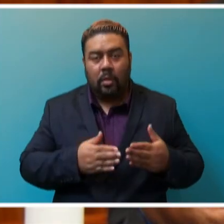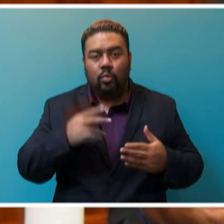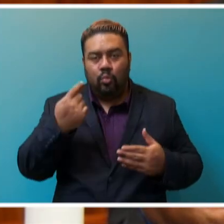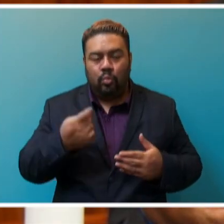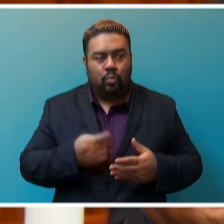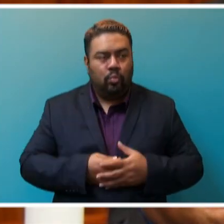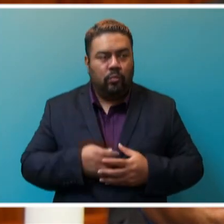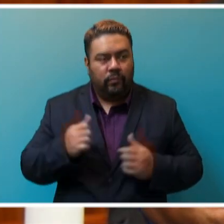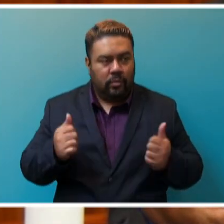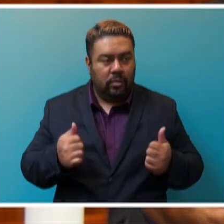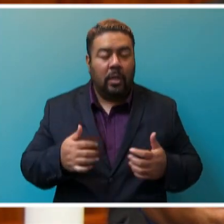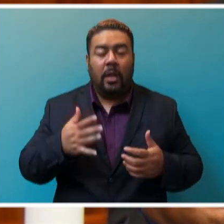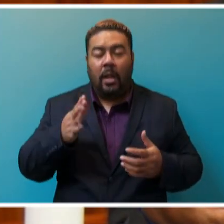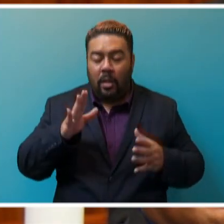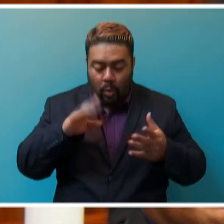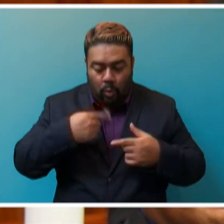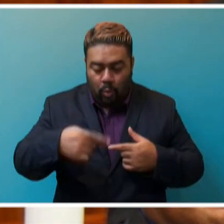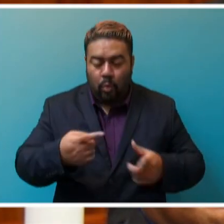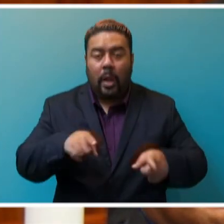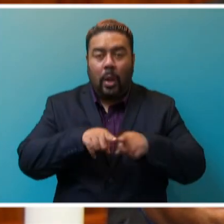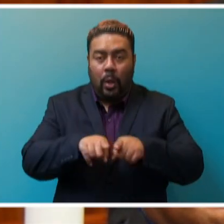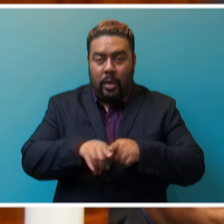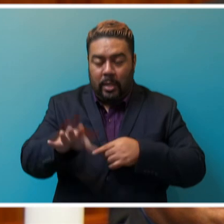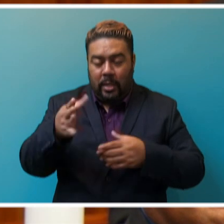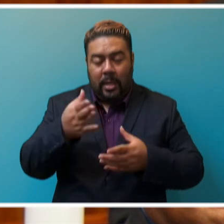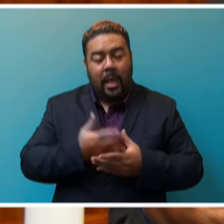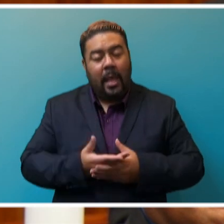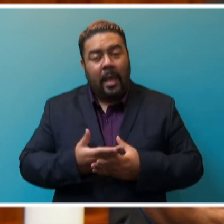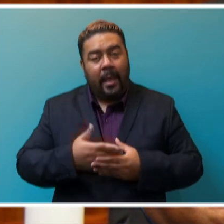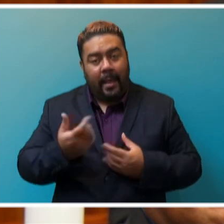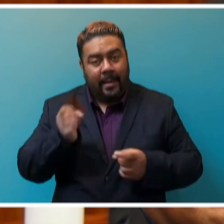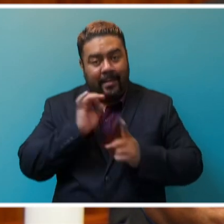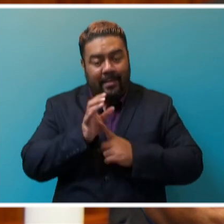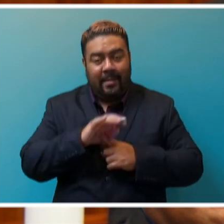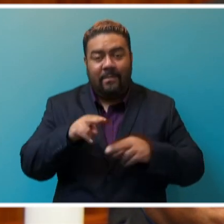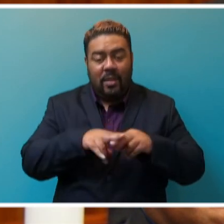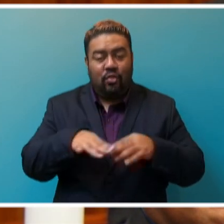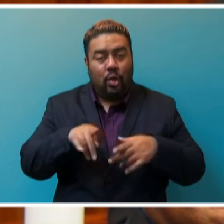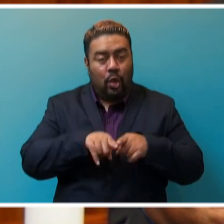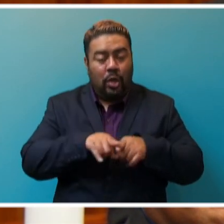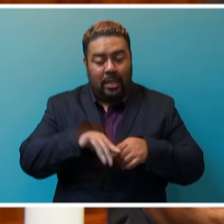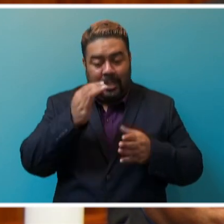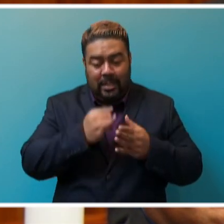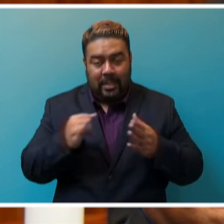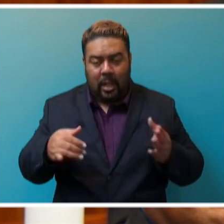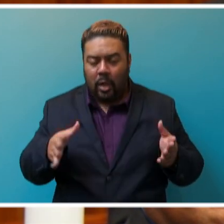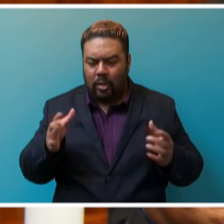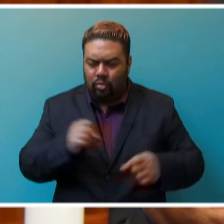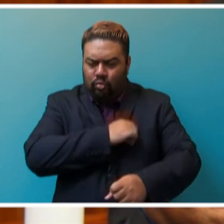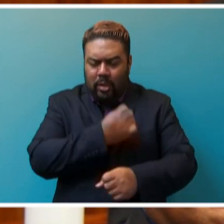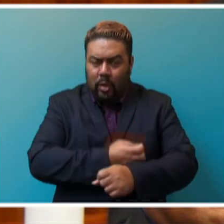service depends on continuous learning and professional excellence. Fiji Learning Institute for Public Service aims at strengthening